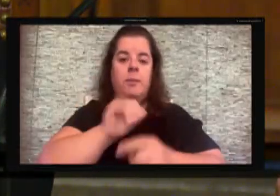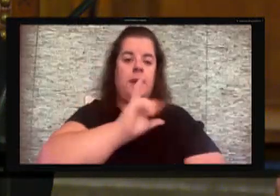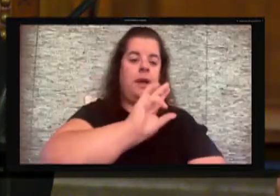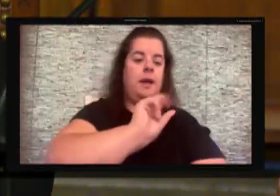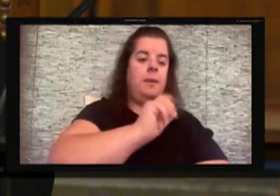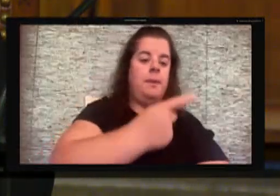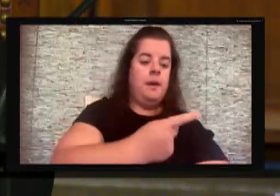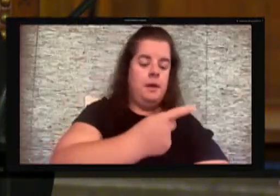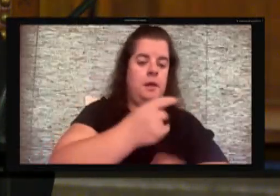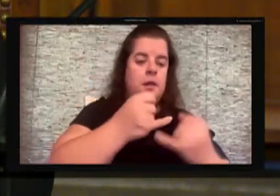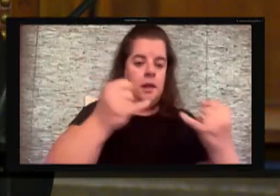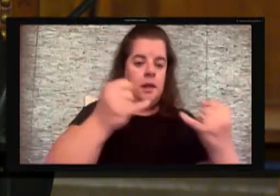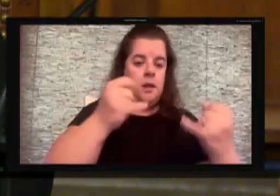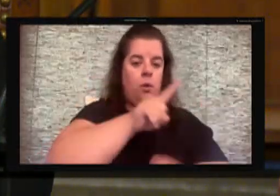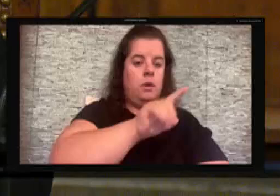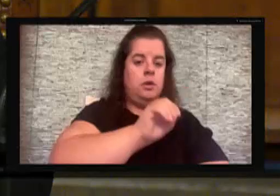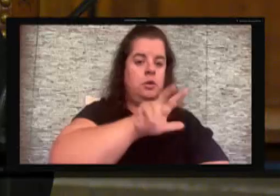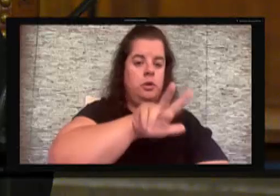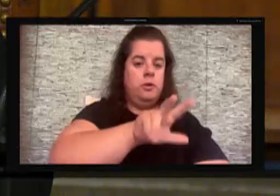budget line